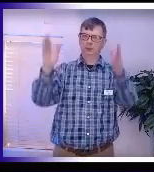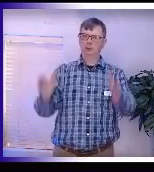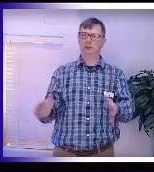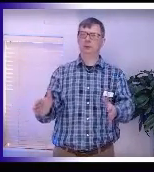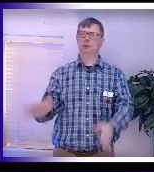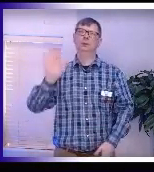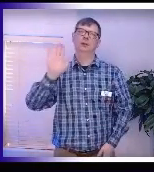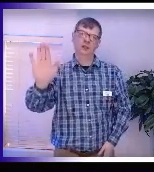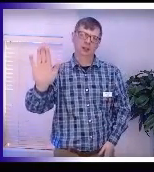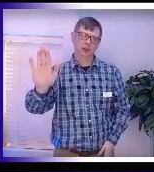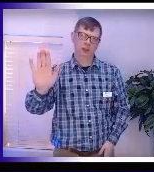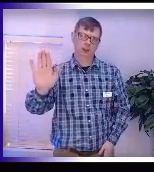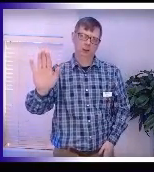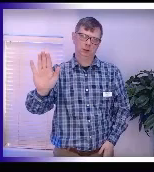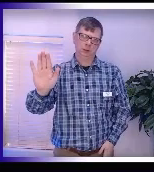that